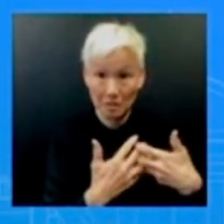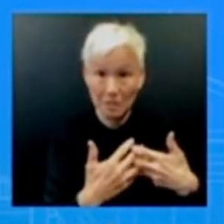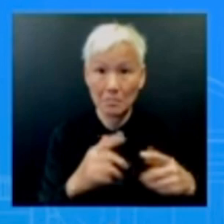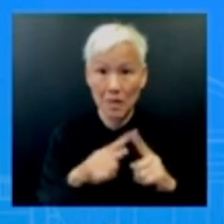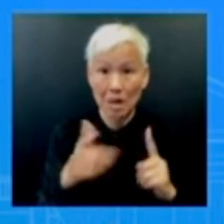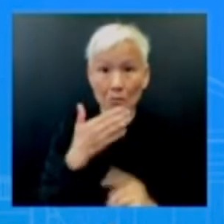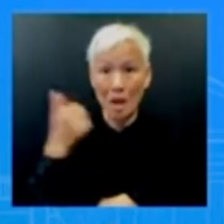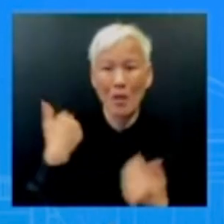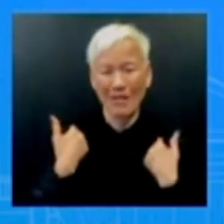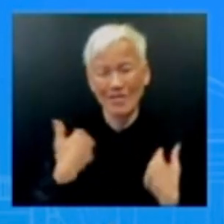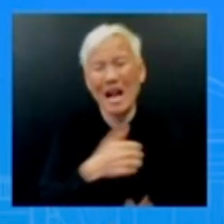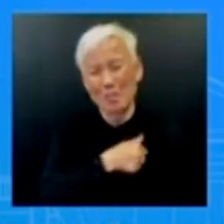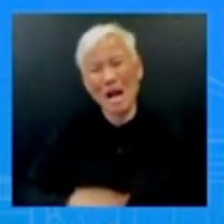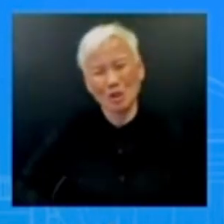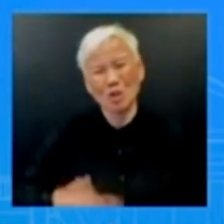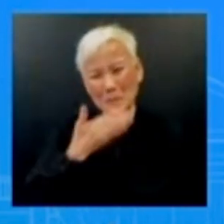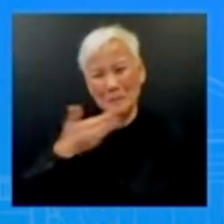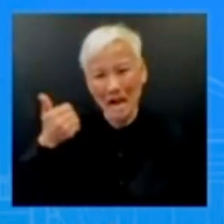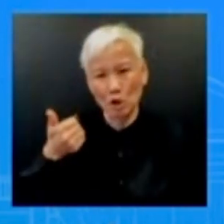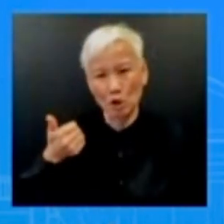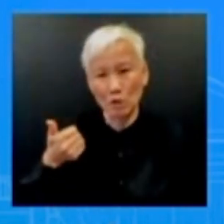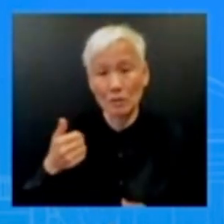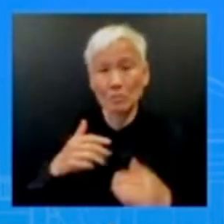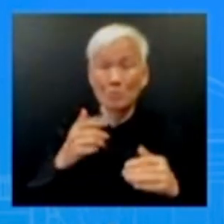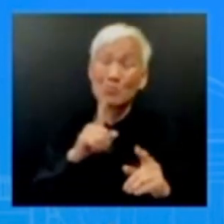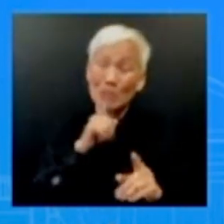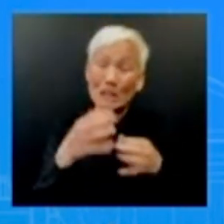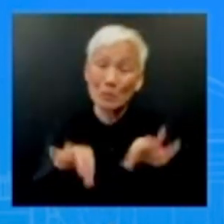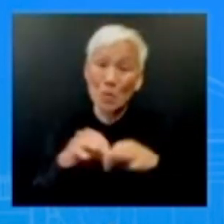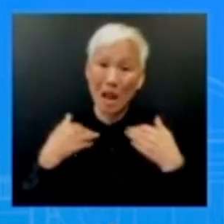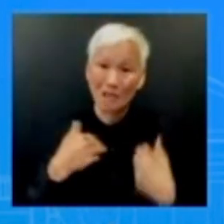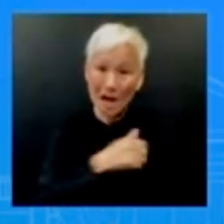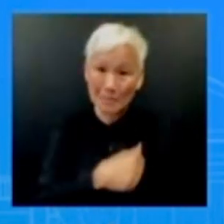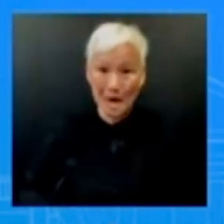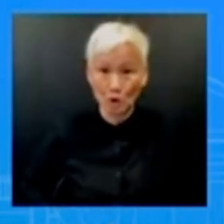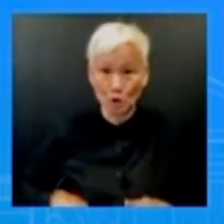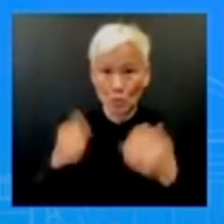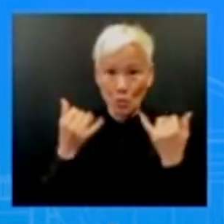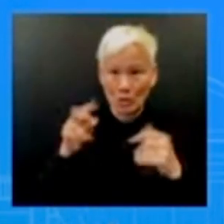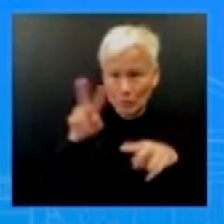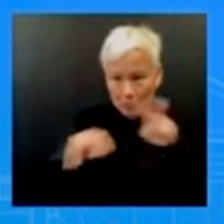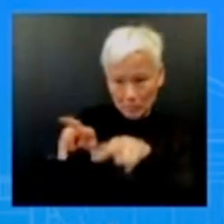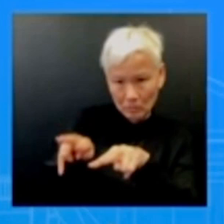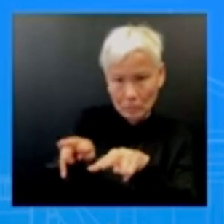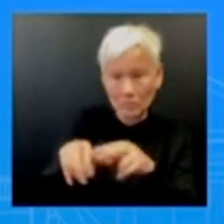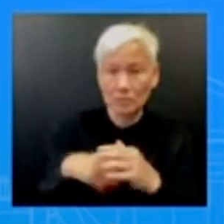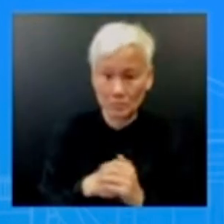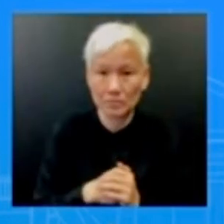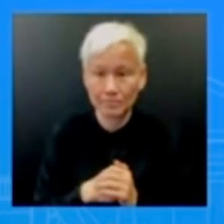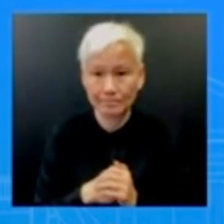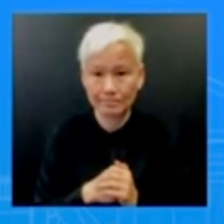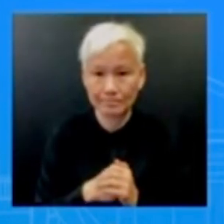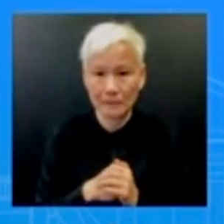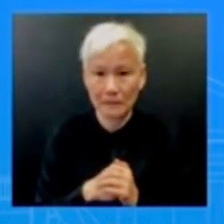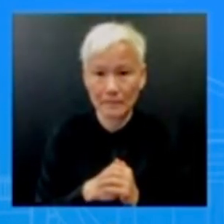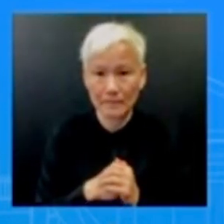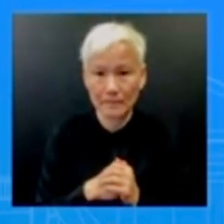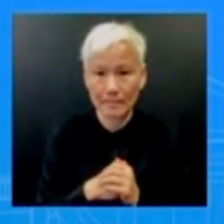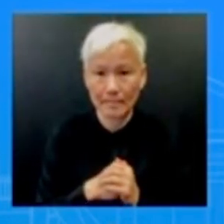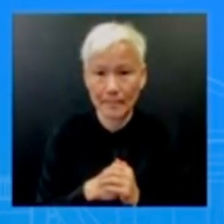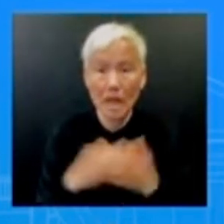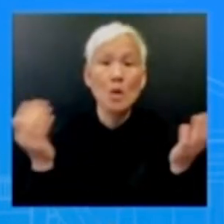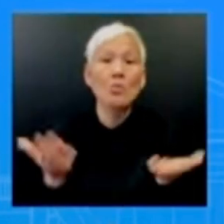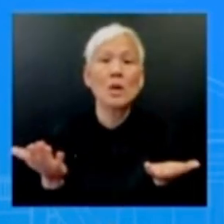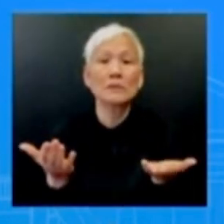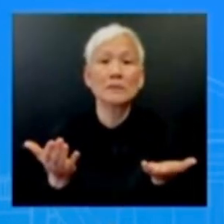important, and we look forward to Wait in the back behind Alex. Thank you. What is the administration doing specifically to